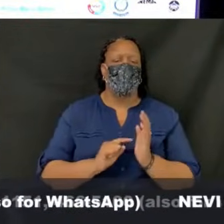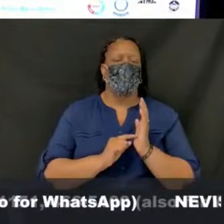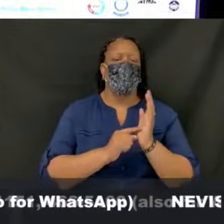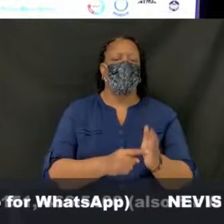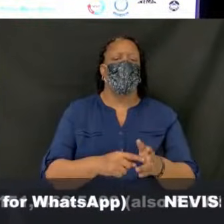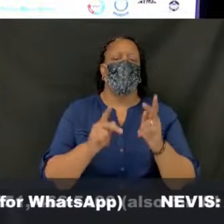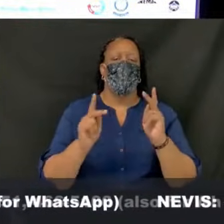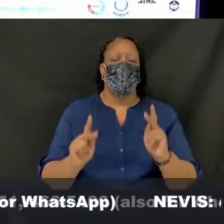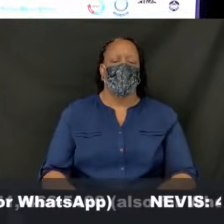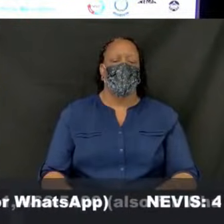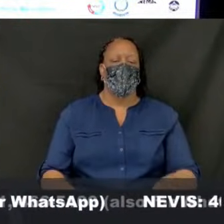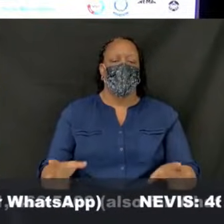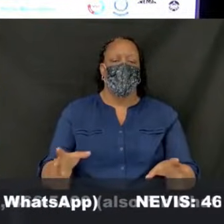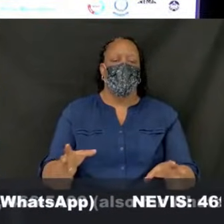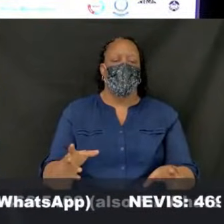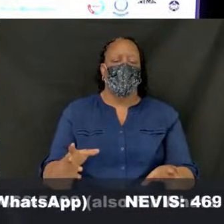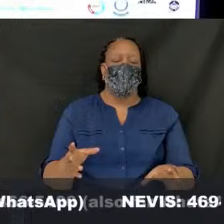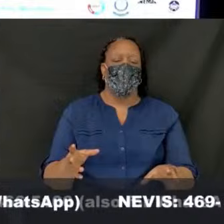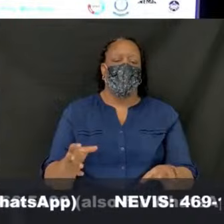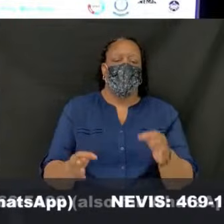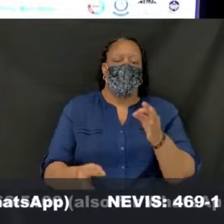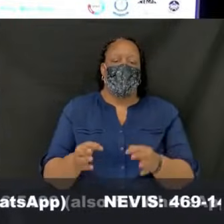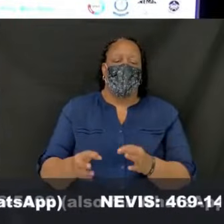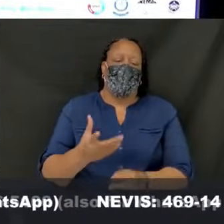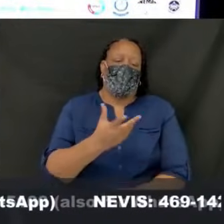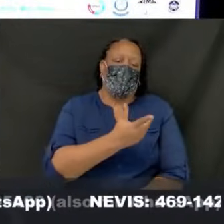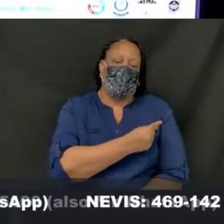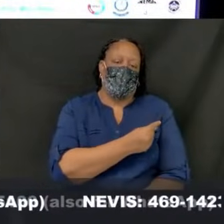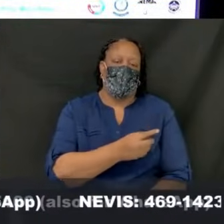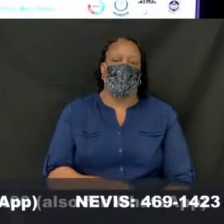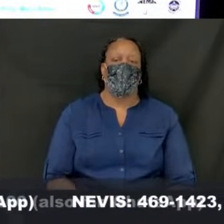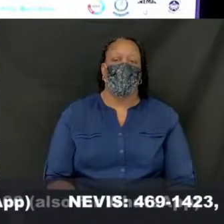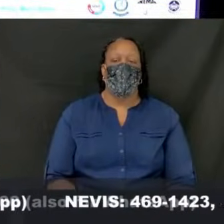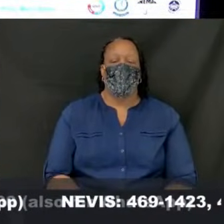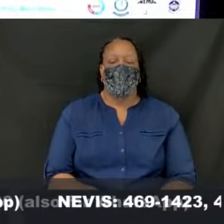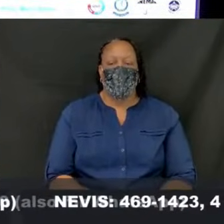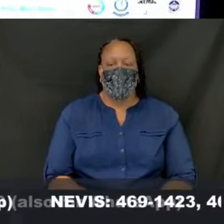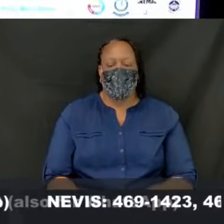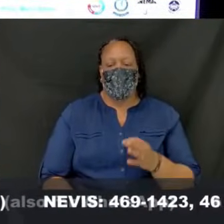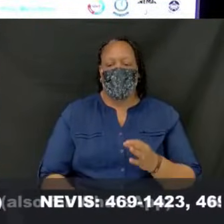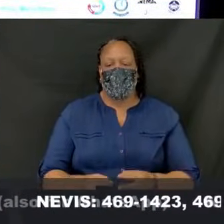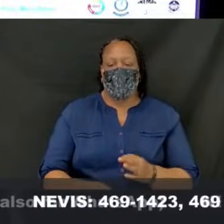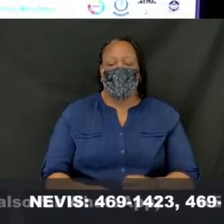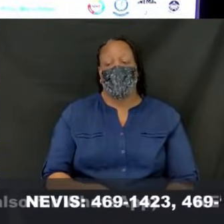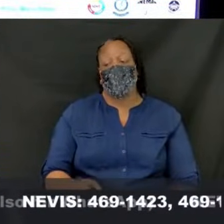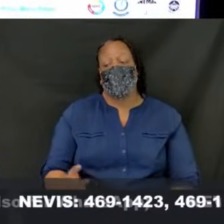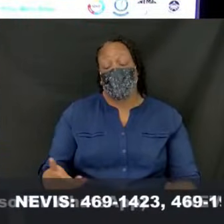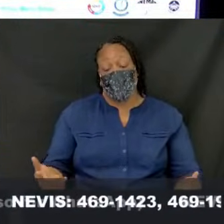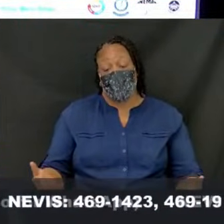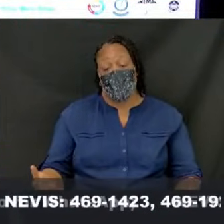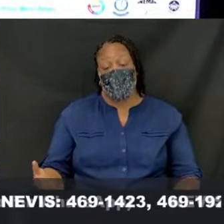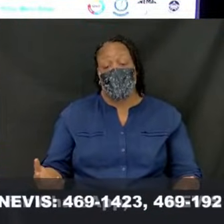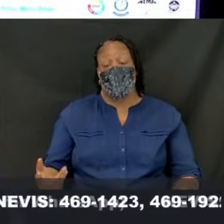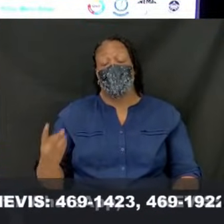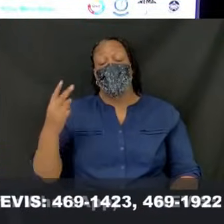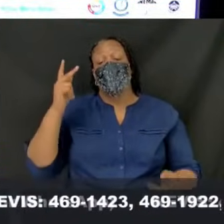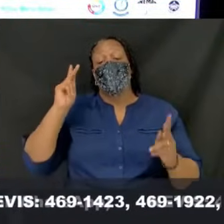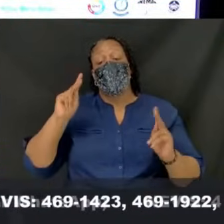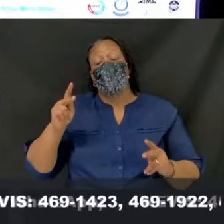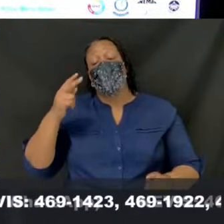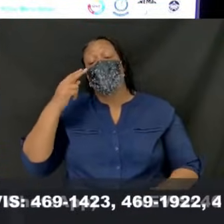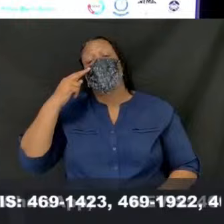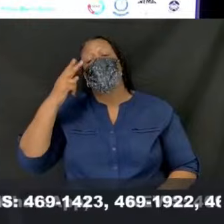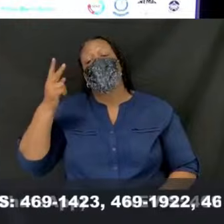status to the public. However, if you're a public figure, if you're a politician, where persons are looking